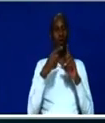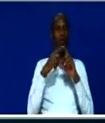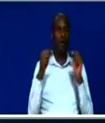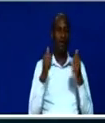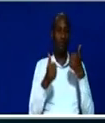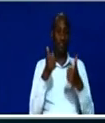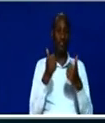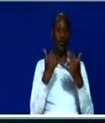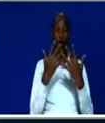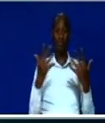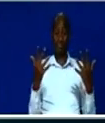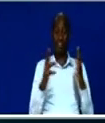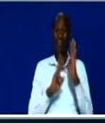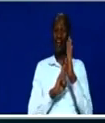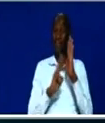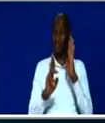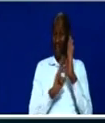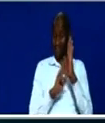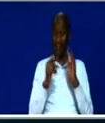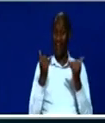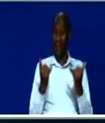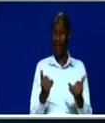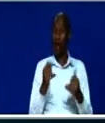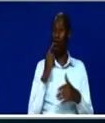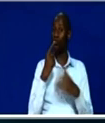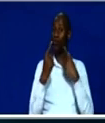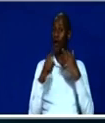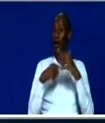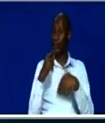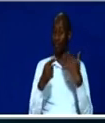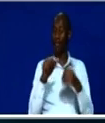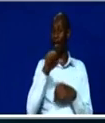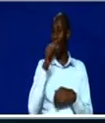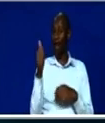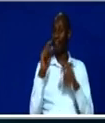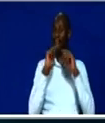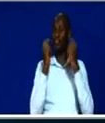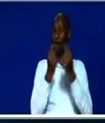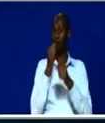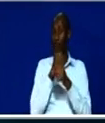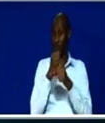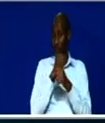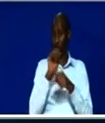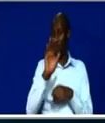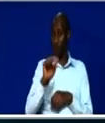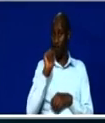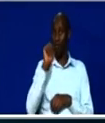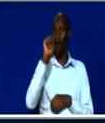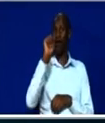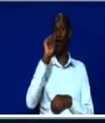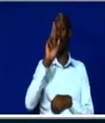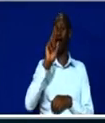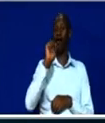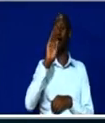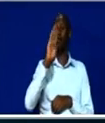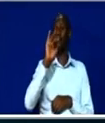which an object is referred to, and in this case we are talking about any other type of coffee apart from Arabica